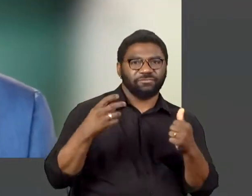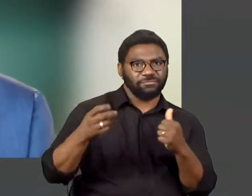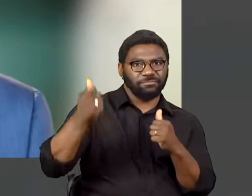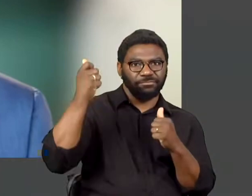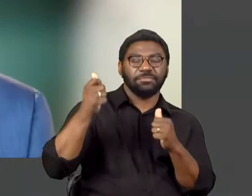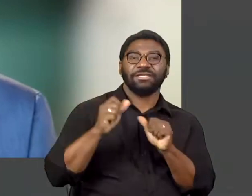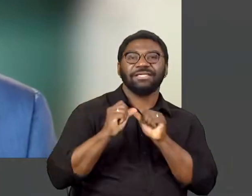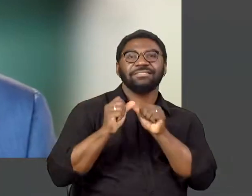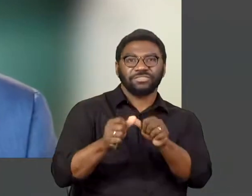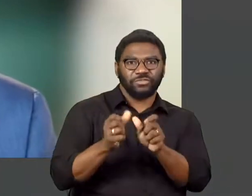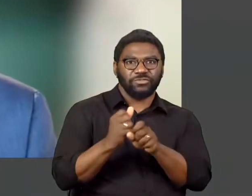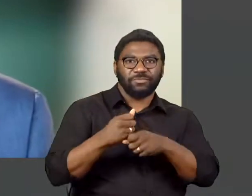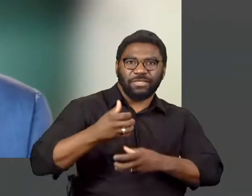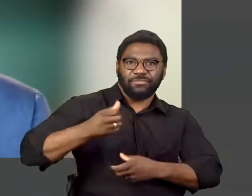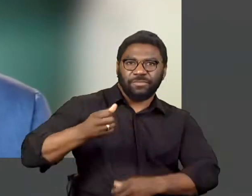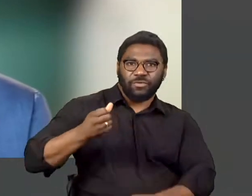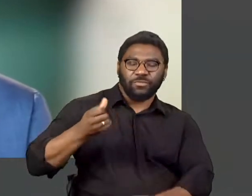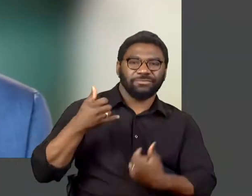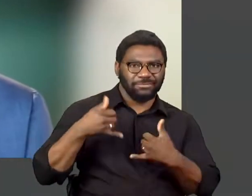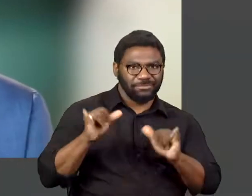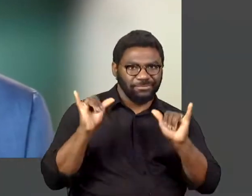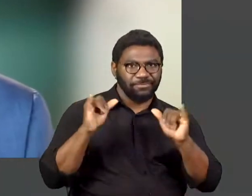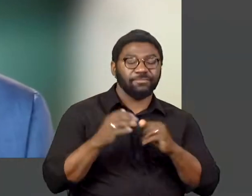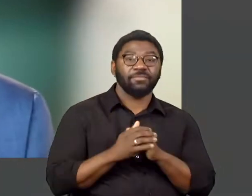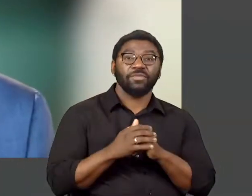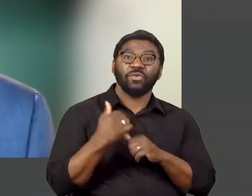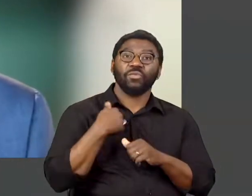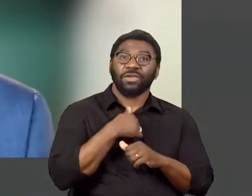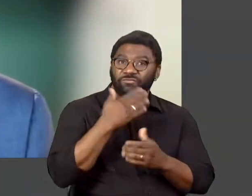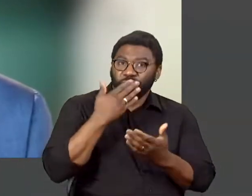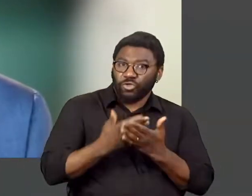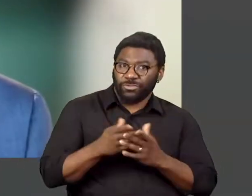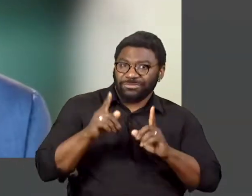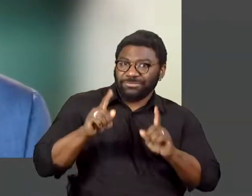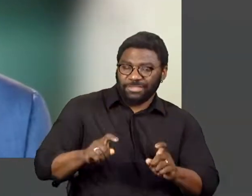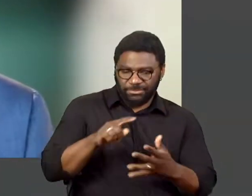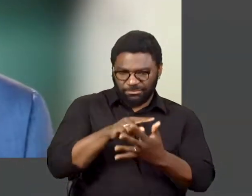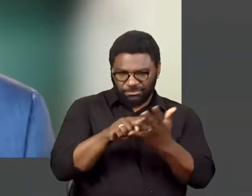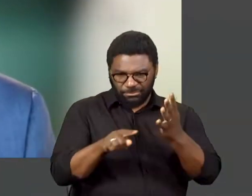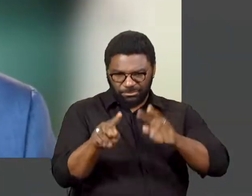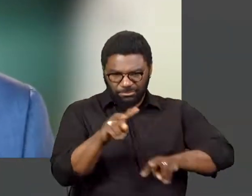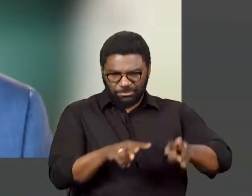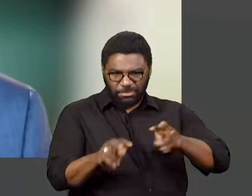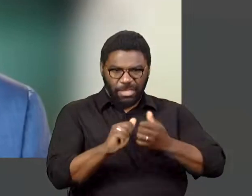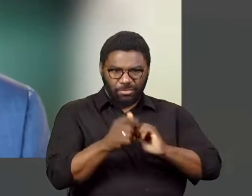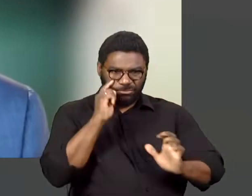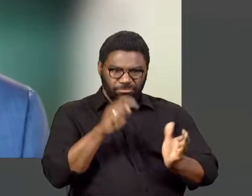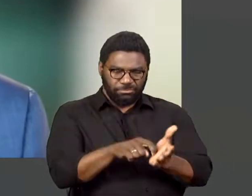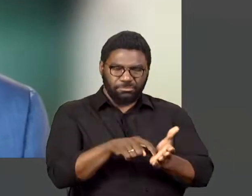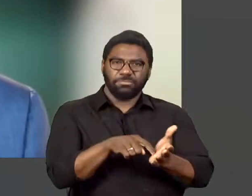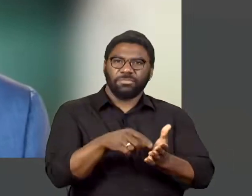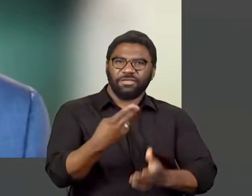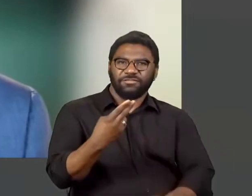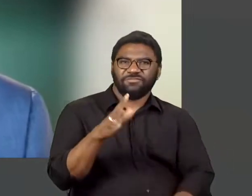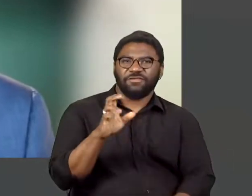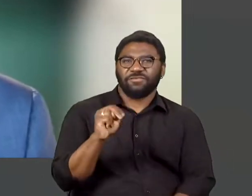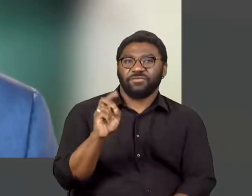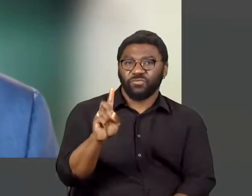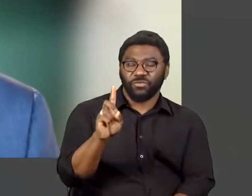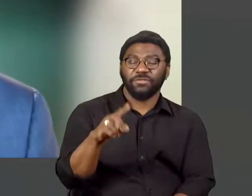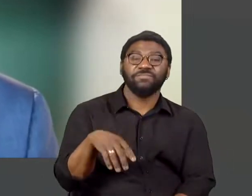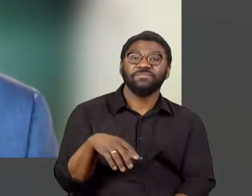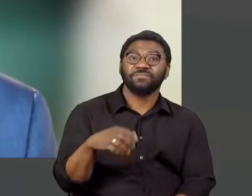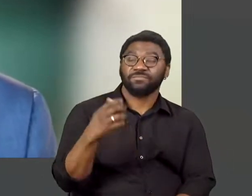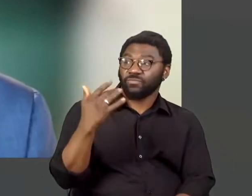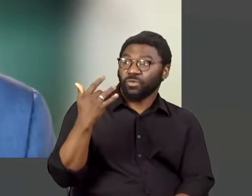milk. We also have very effective tests to detect H5N1 in cows because of our years of experience working with the